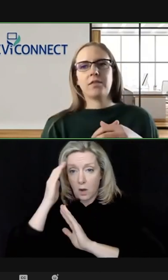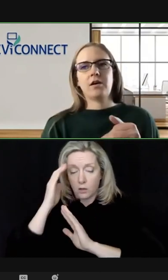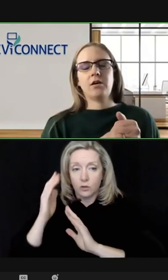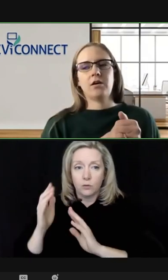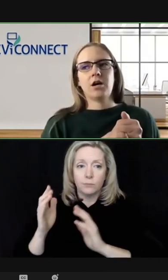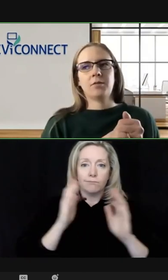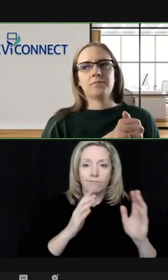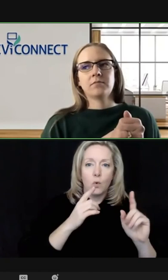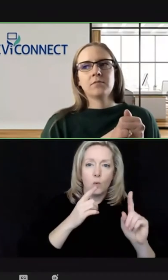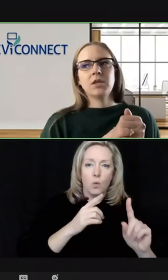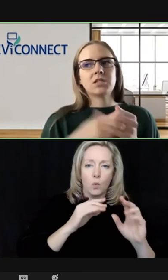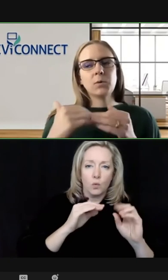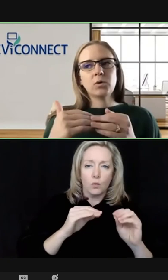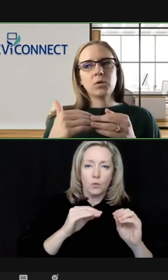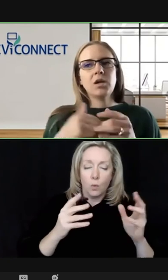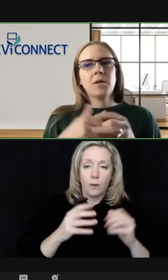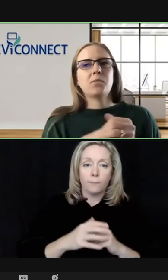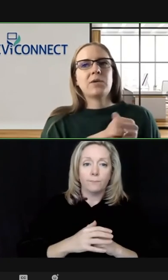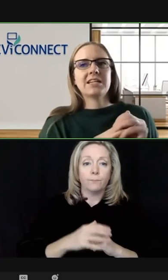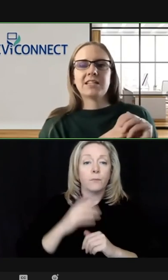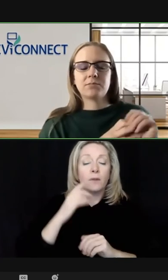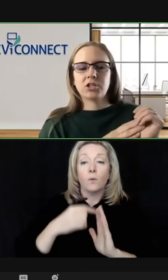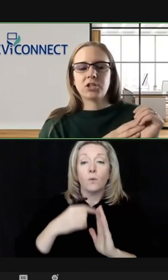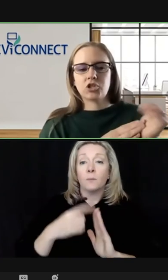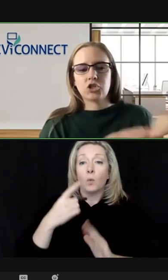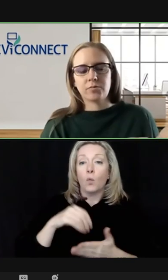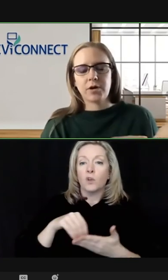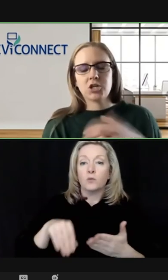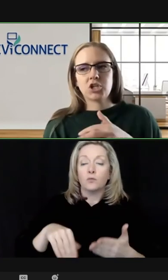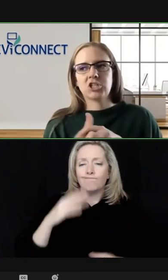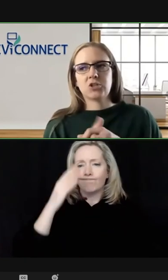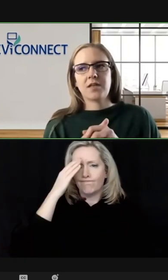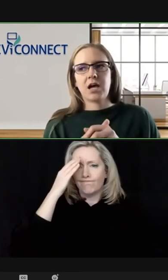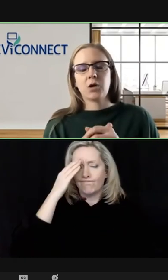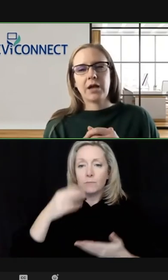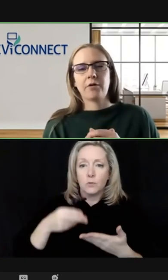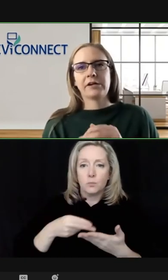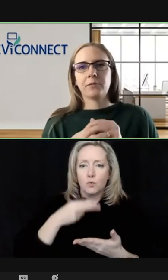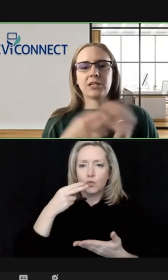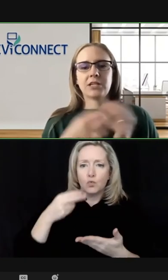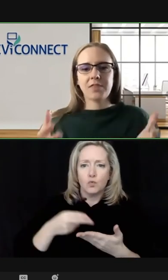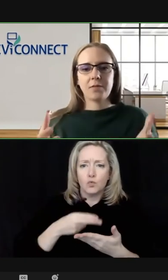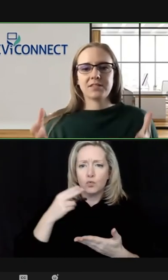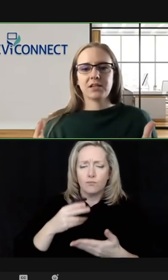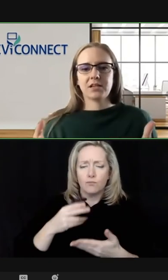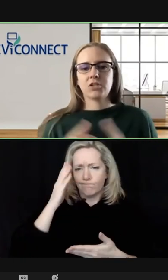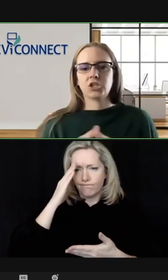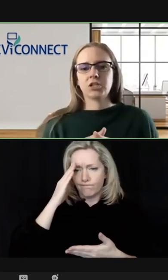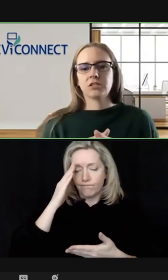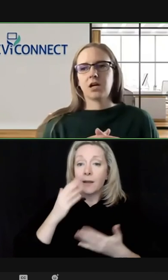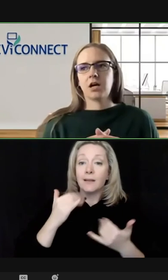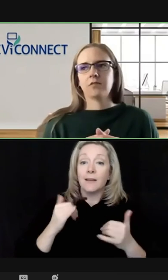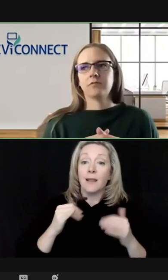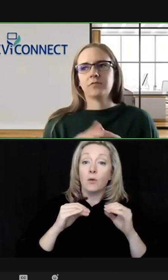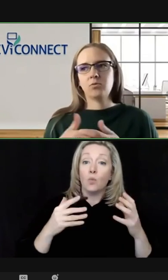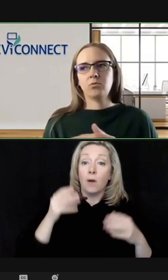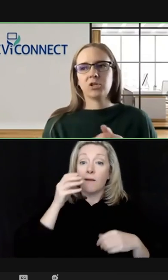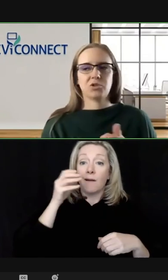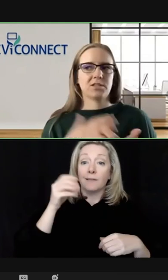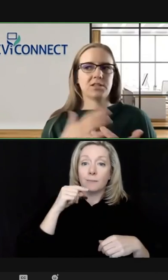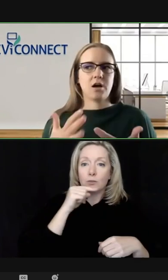familiar with their spoon, but we needed them to learn toothbrush. And so we thought, okay, we taught them the salient features